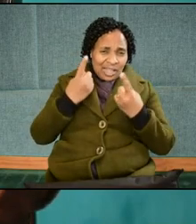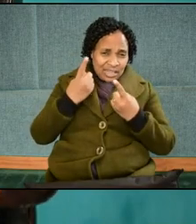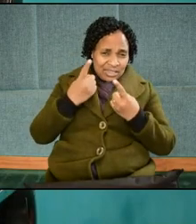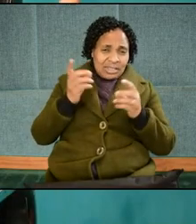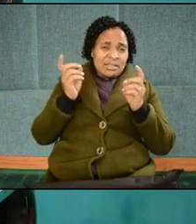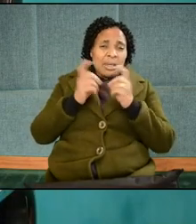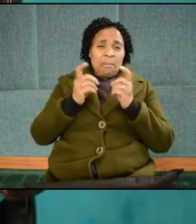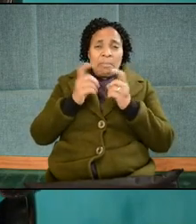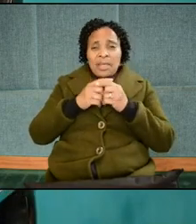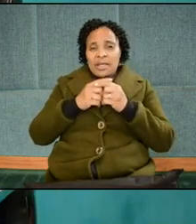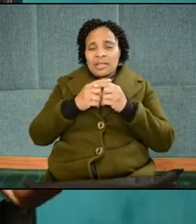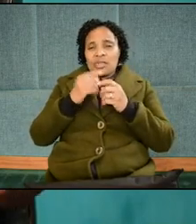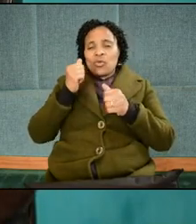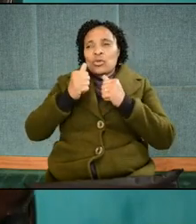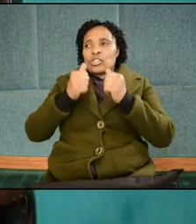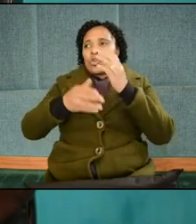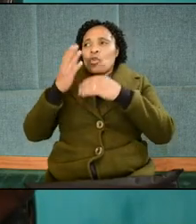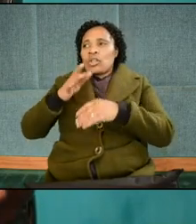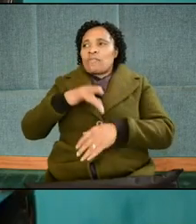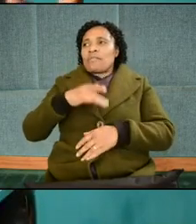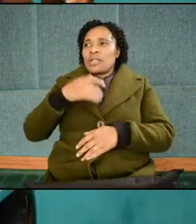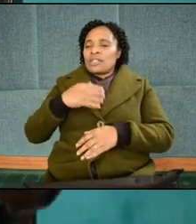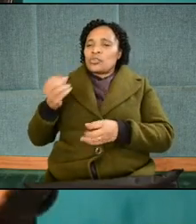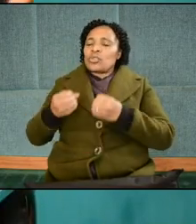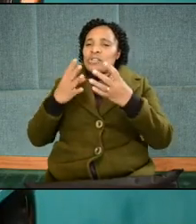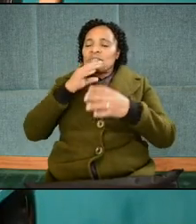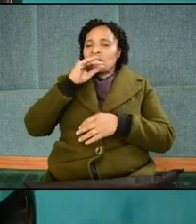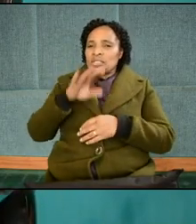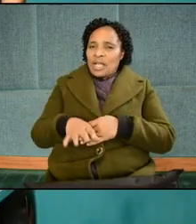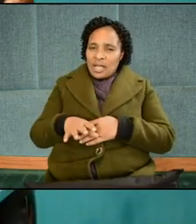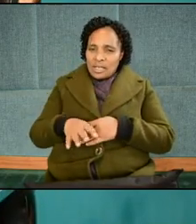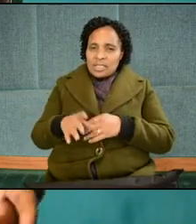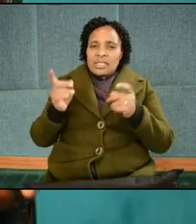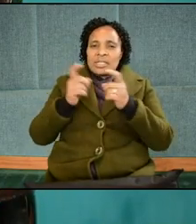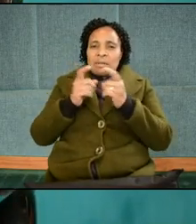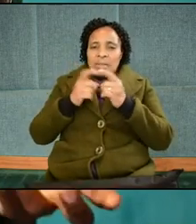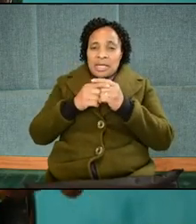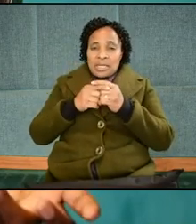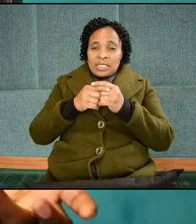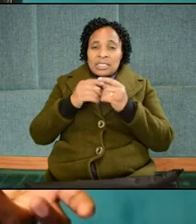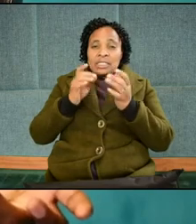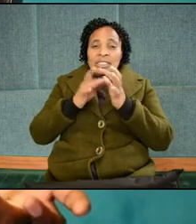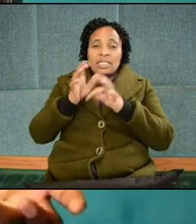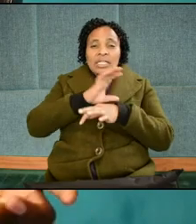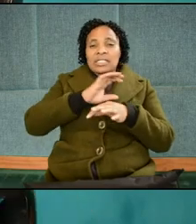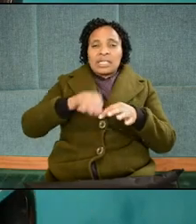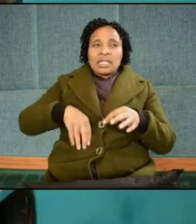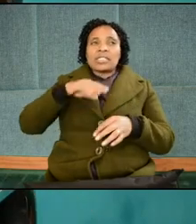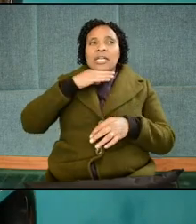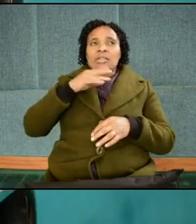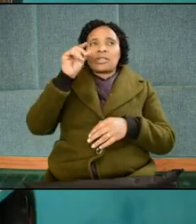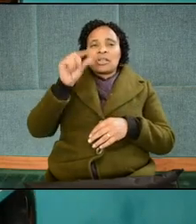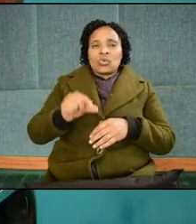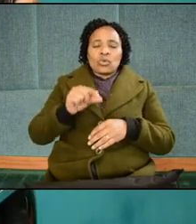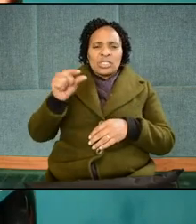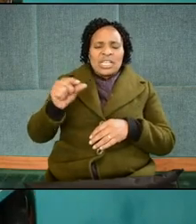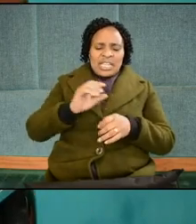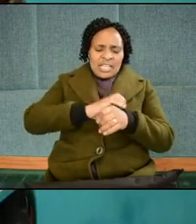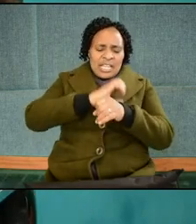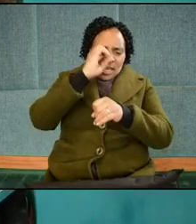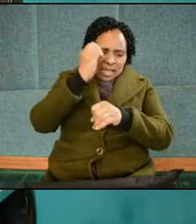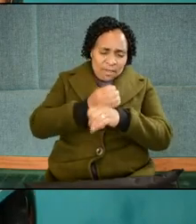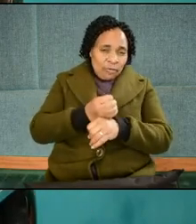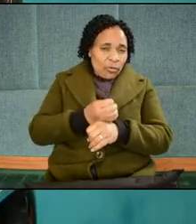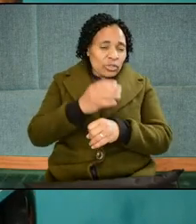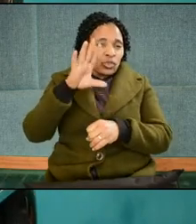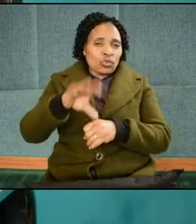pain that God felt in giving up his son, the pain Christ felt when he was dying on that cross, the effort it took